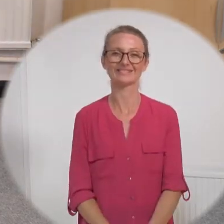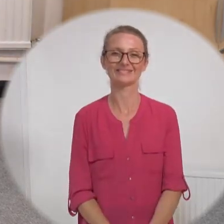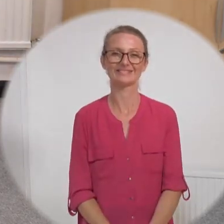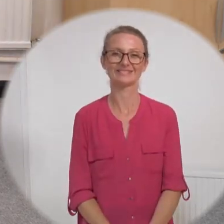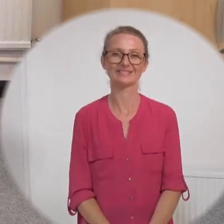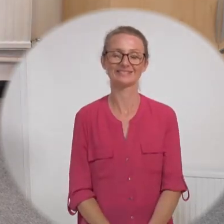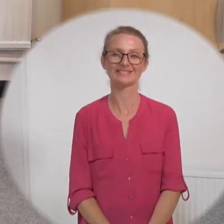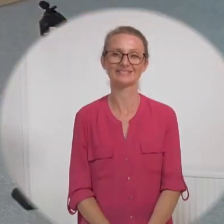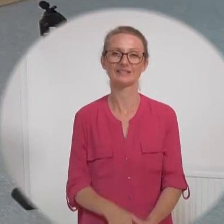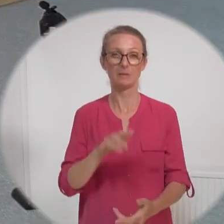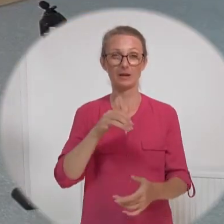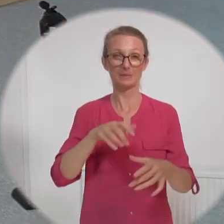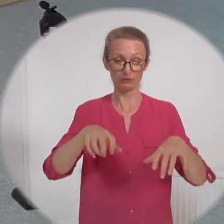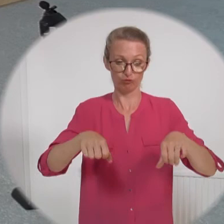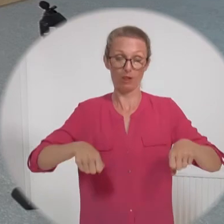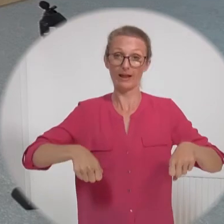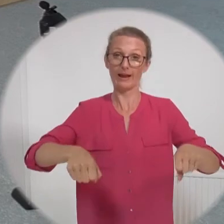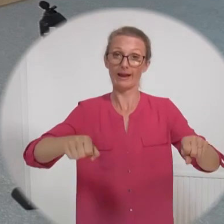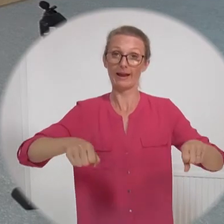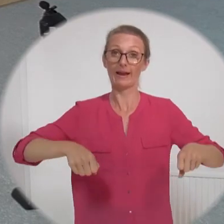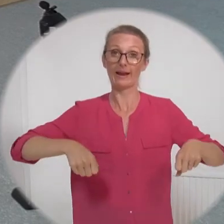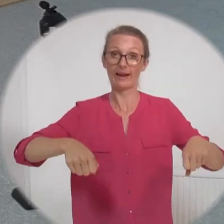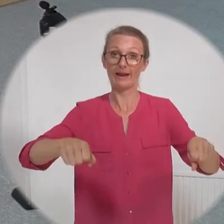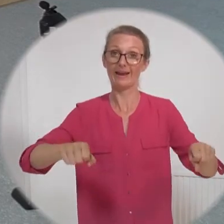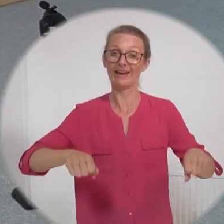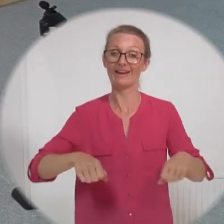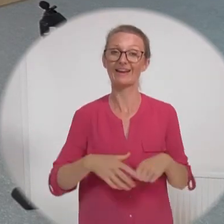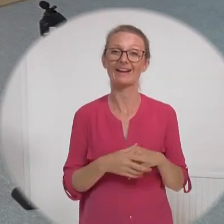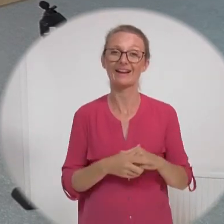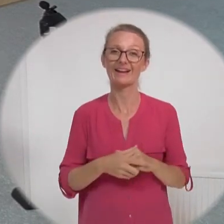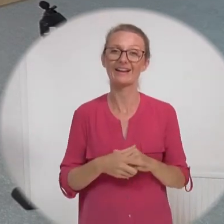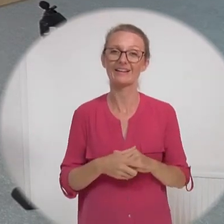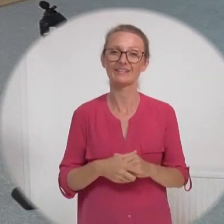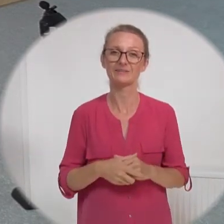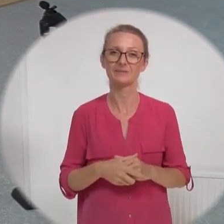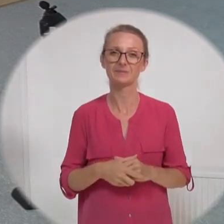You might have a shopping trolley like this.